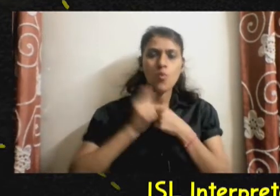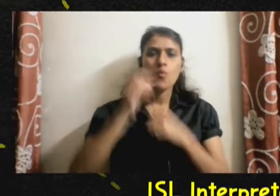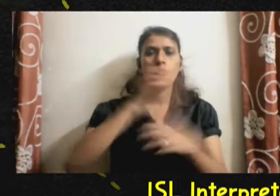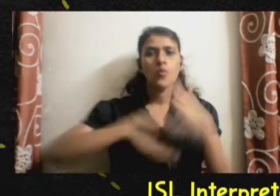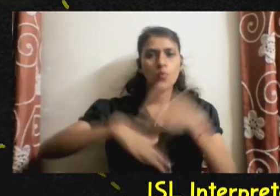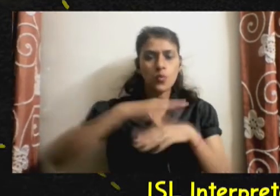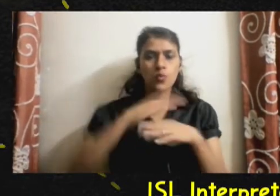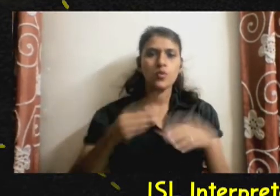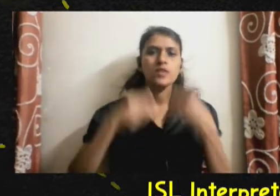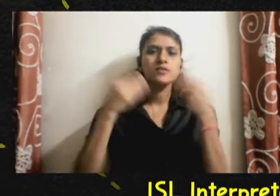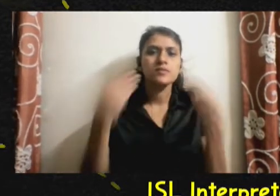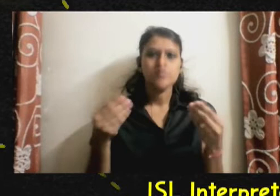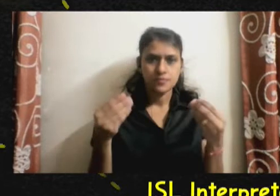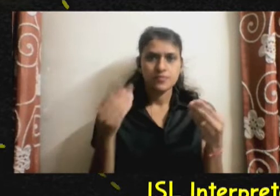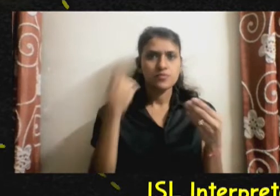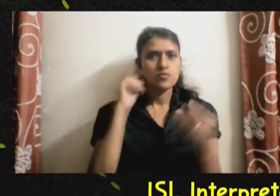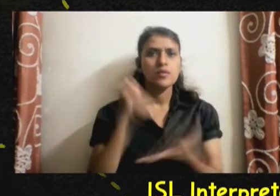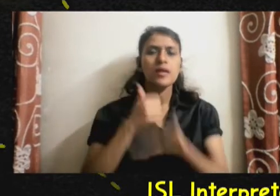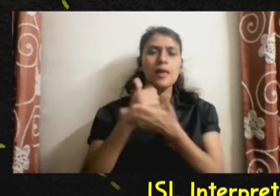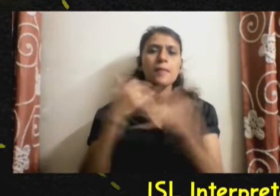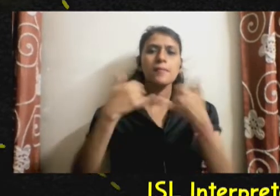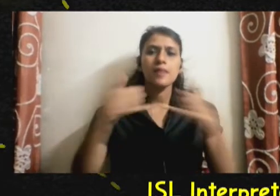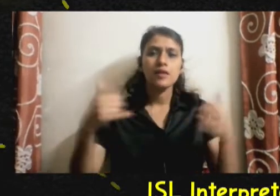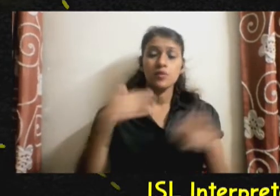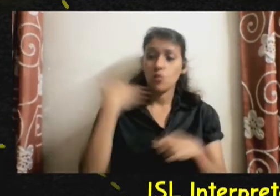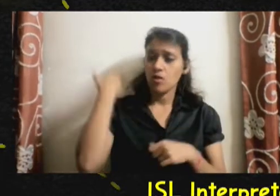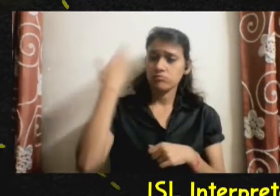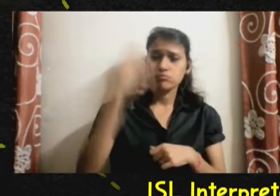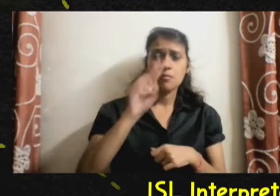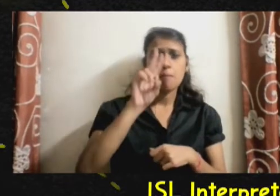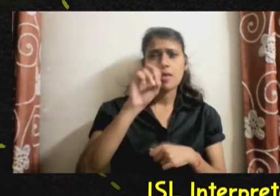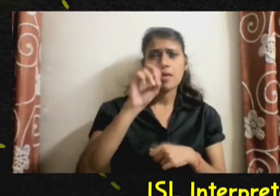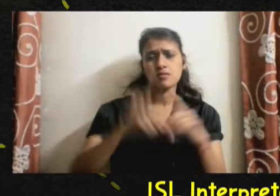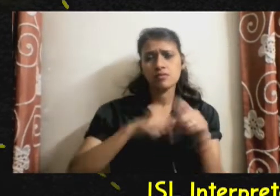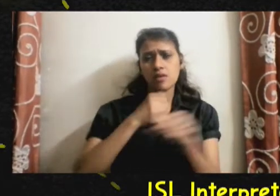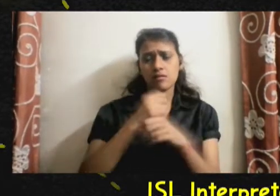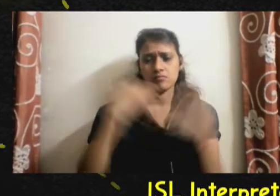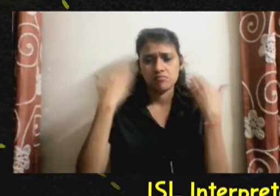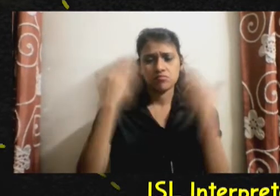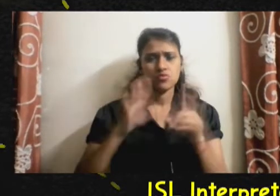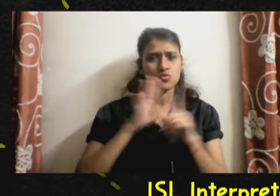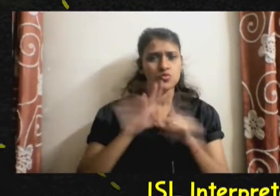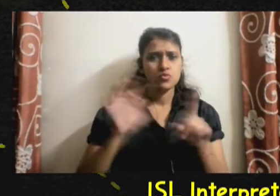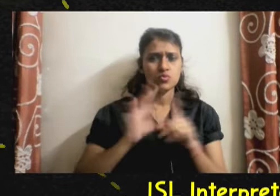has offered through the helpline for the last 20 years, and the kind of